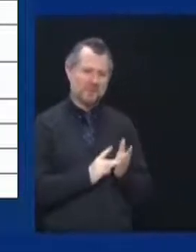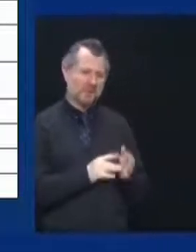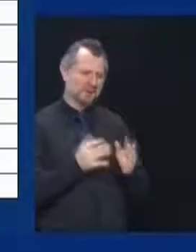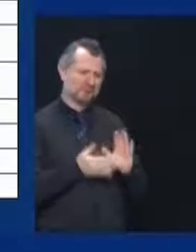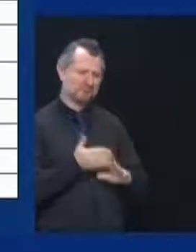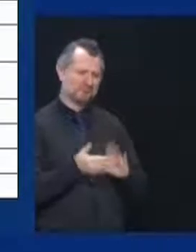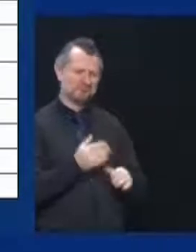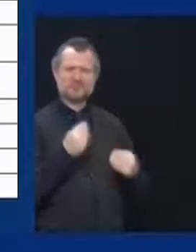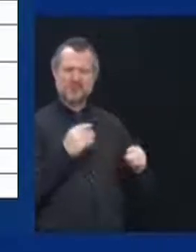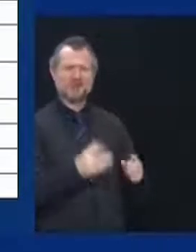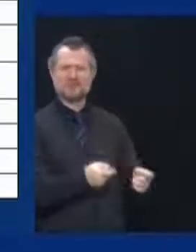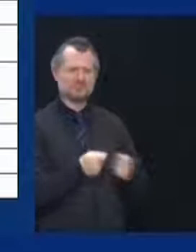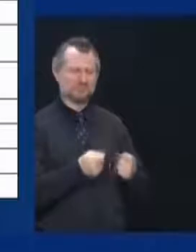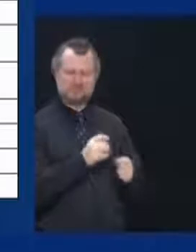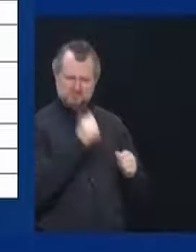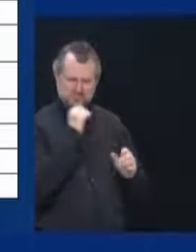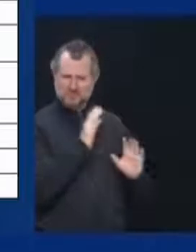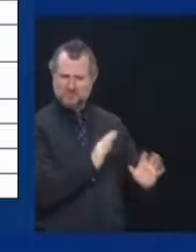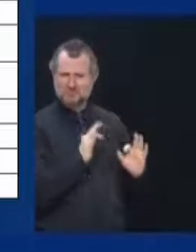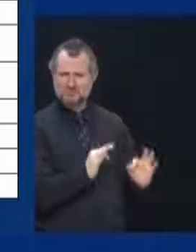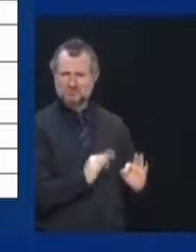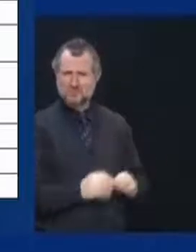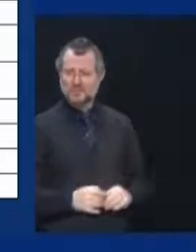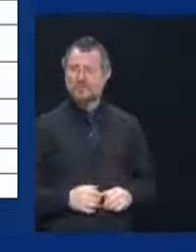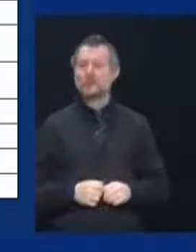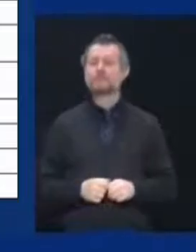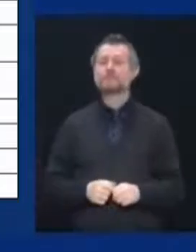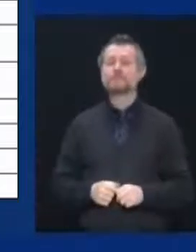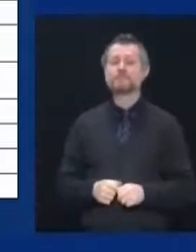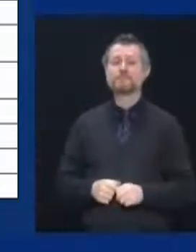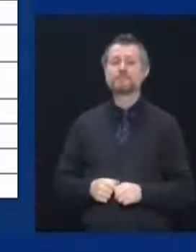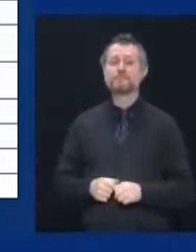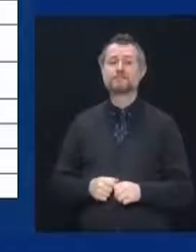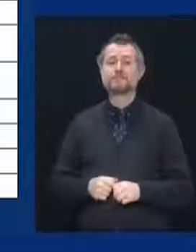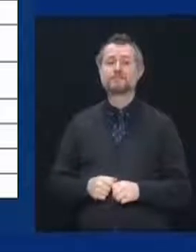run privately. The